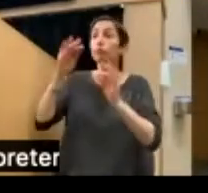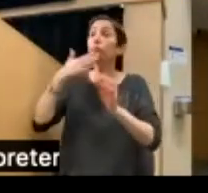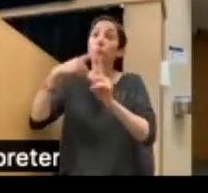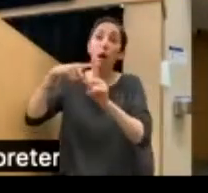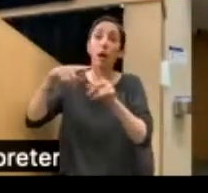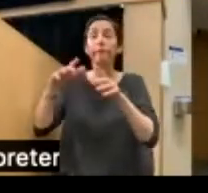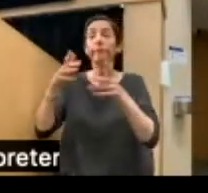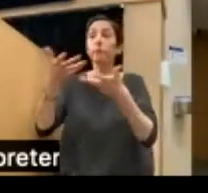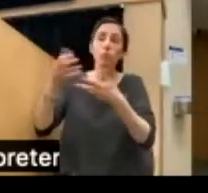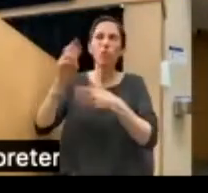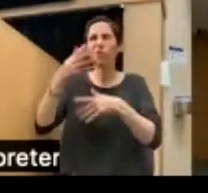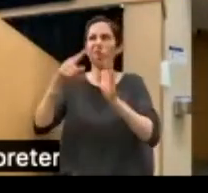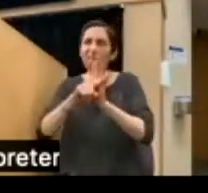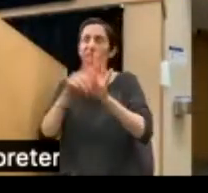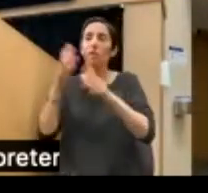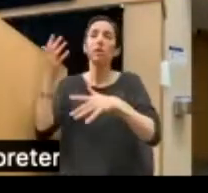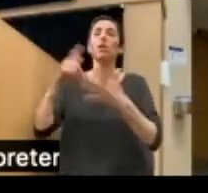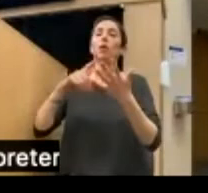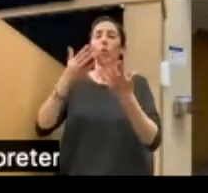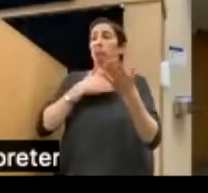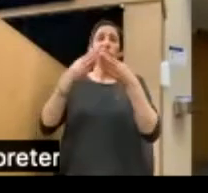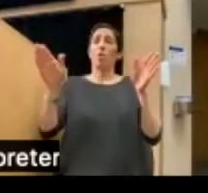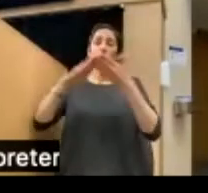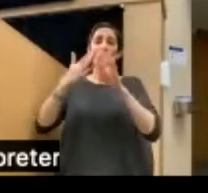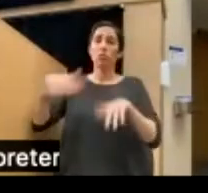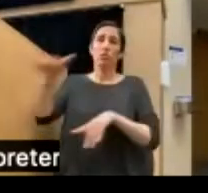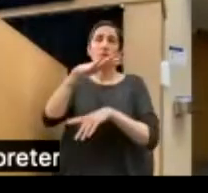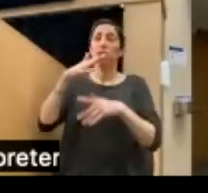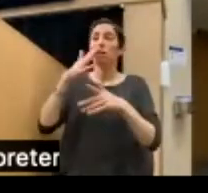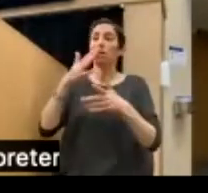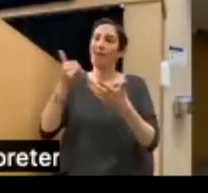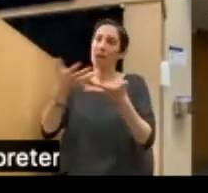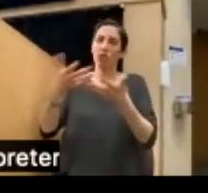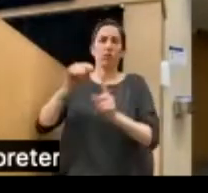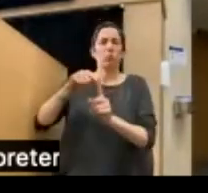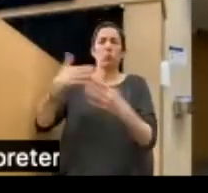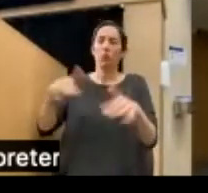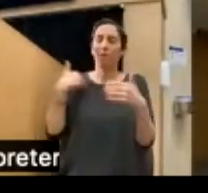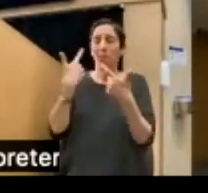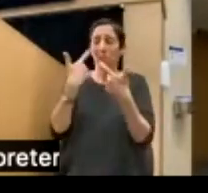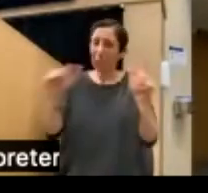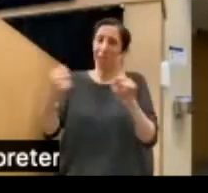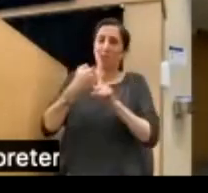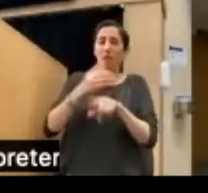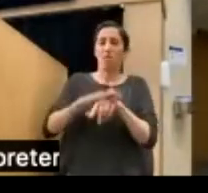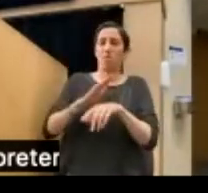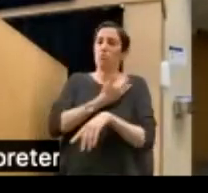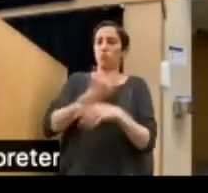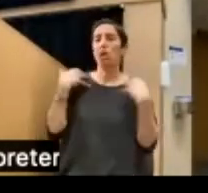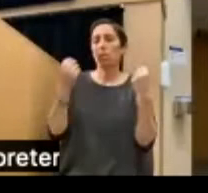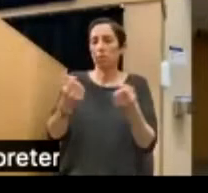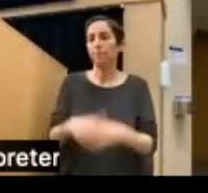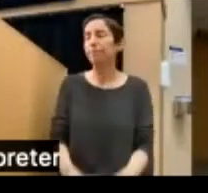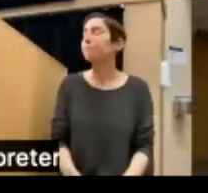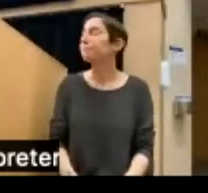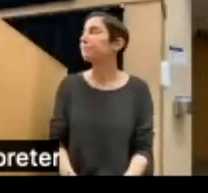in our broader community. All of that matters really deeply to our health. And of course,